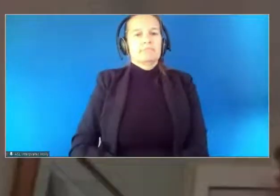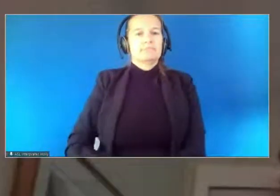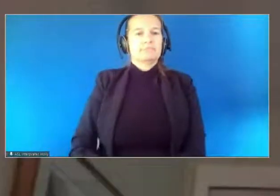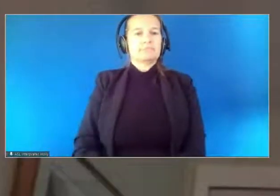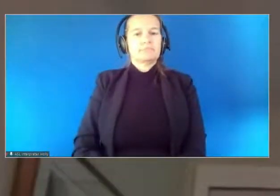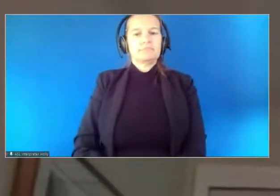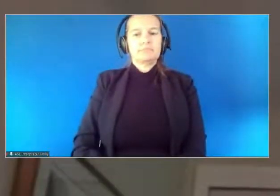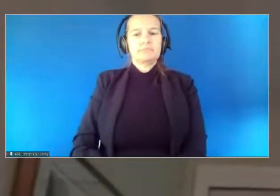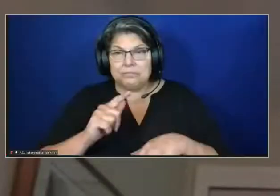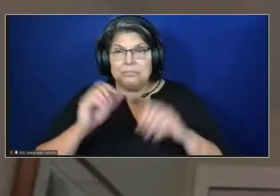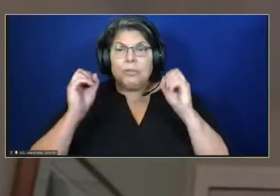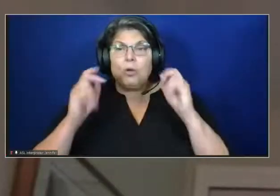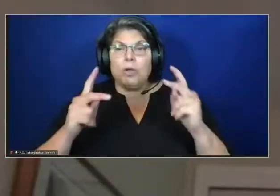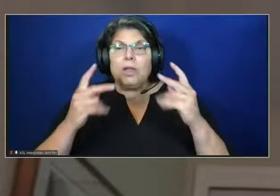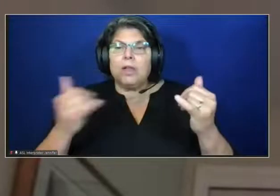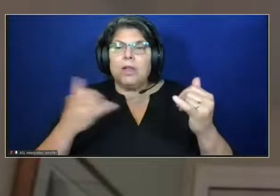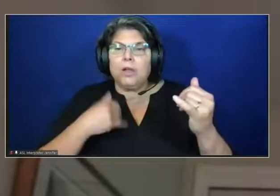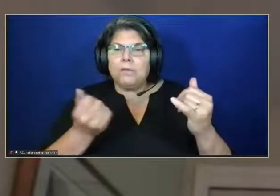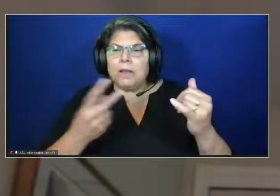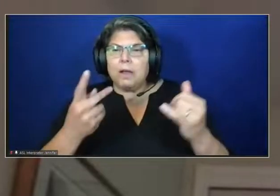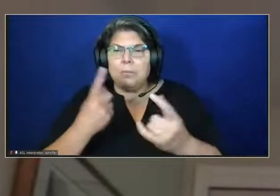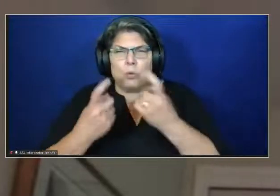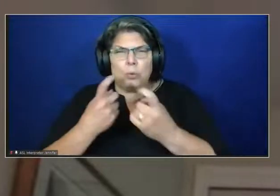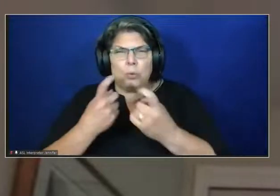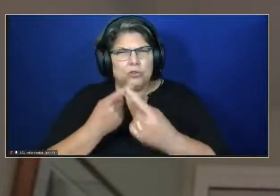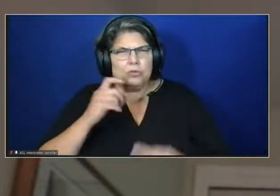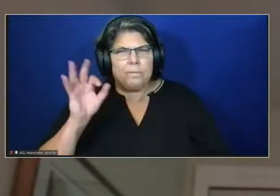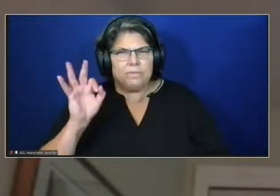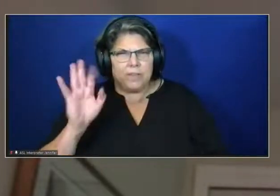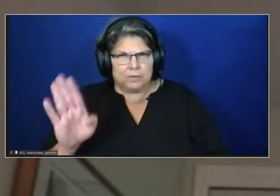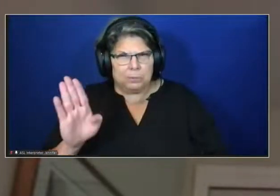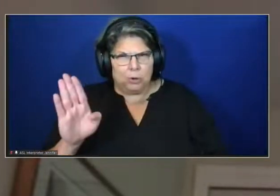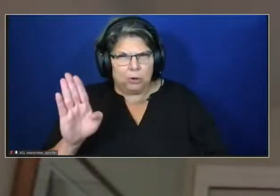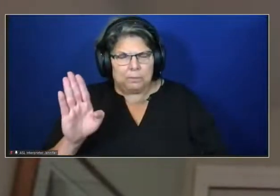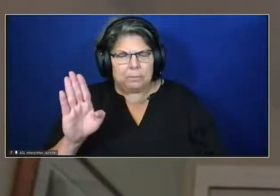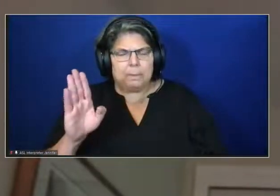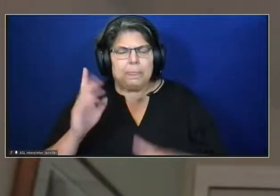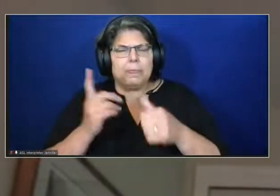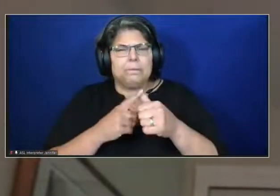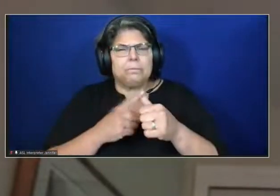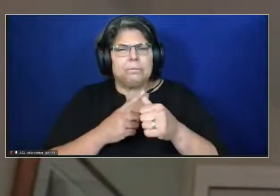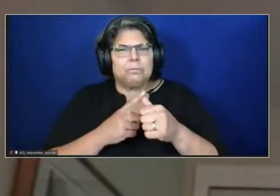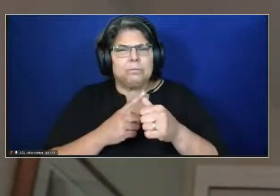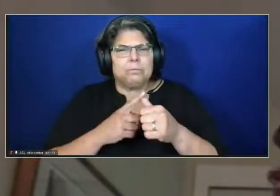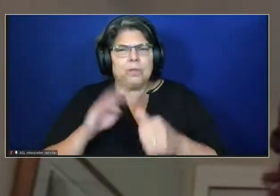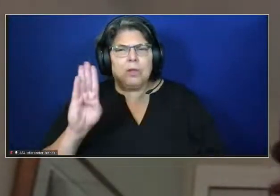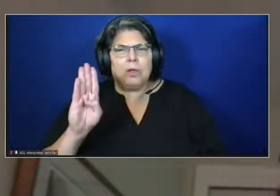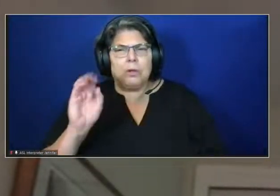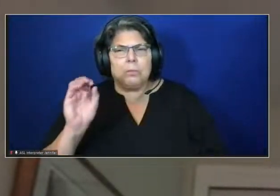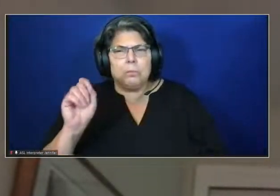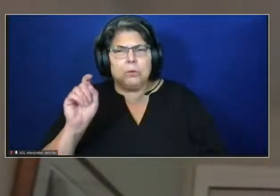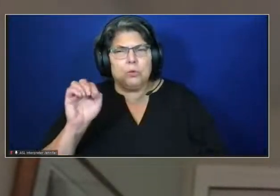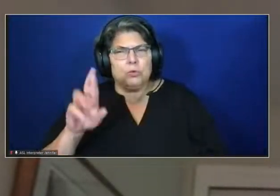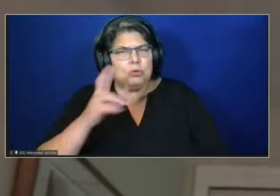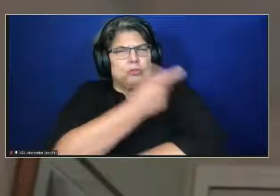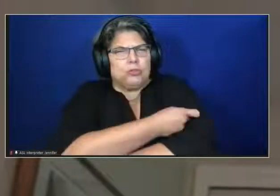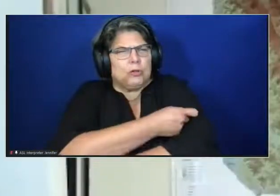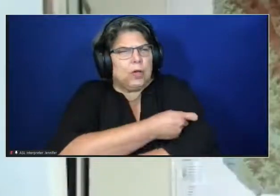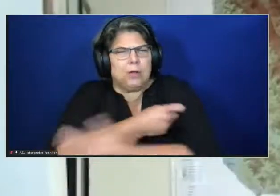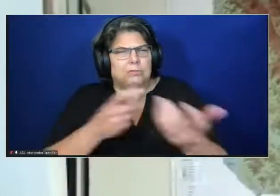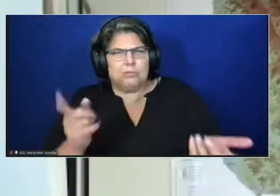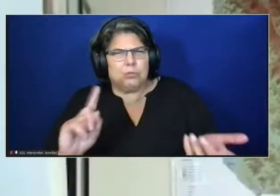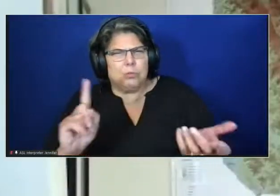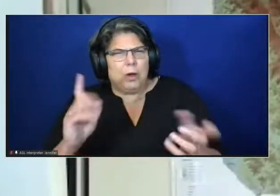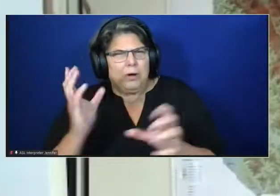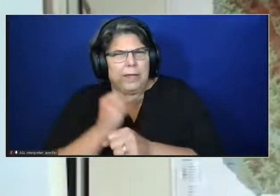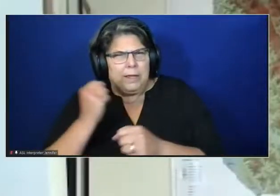All right, let's take a couple of questions from Facebook. The first is, where are booster doses available? Oh, very